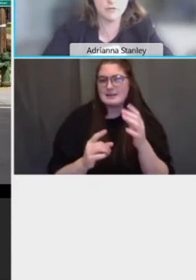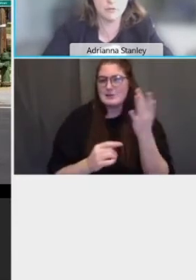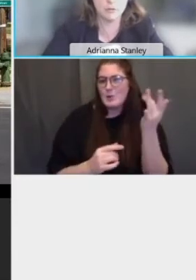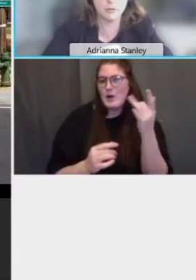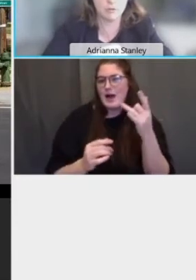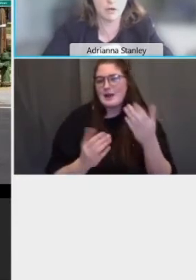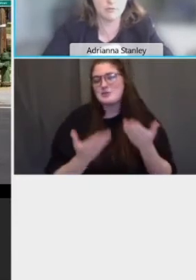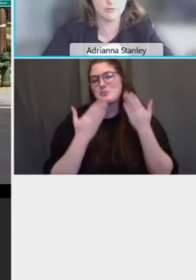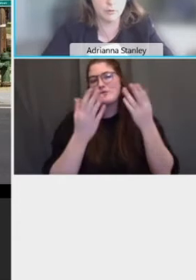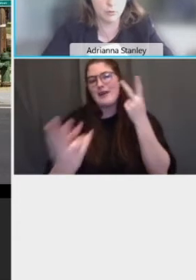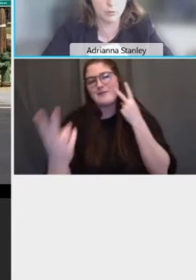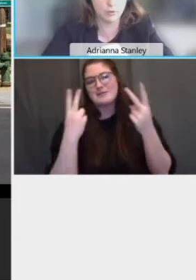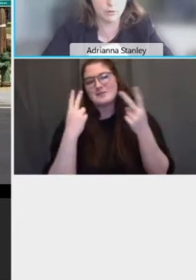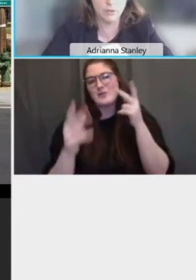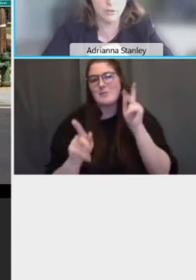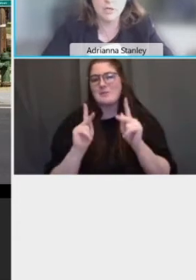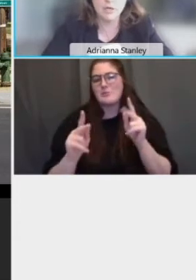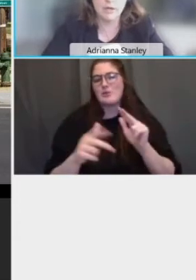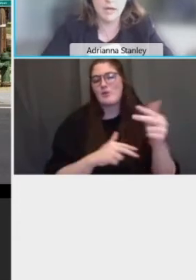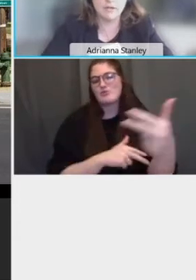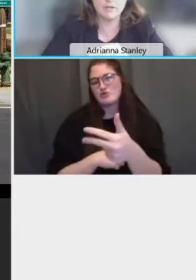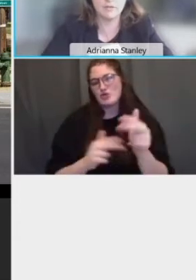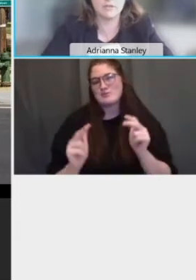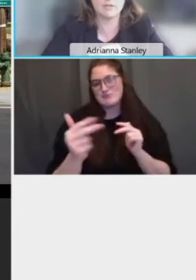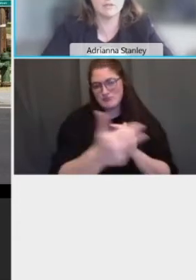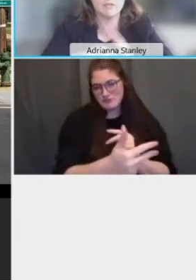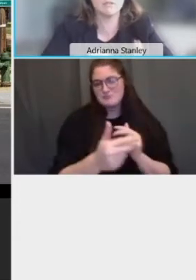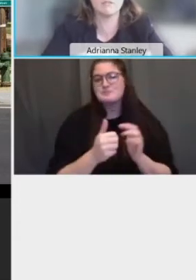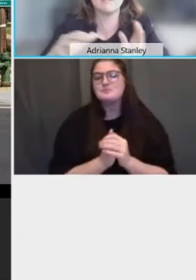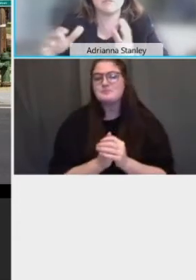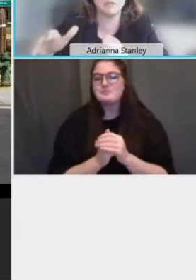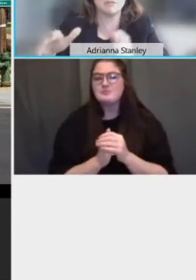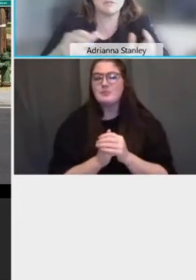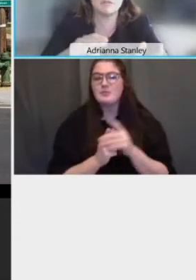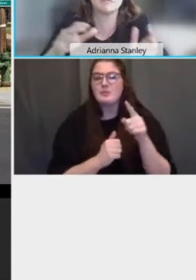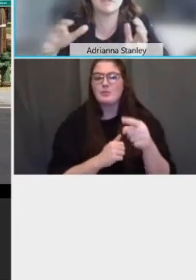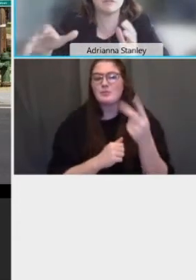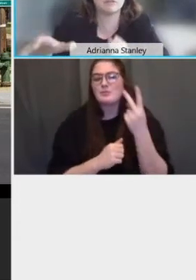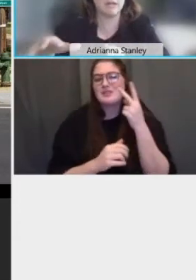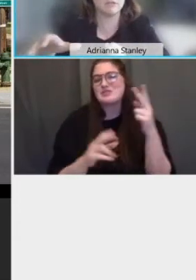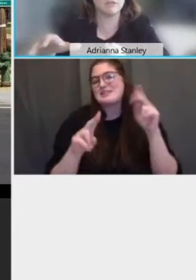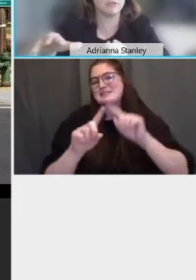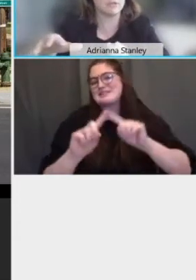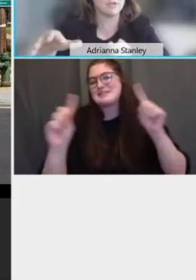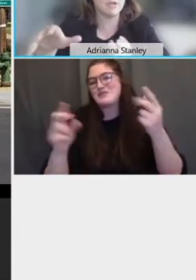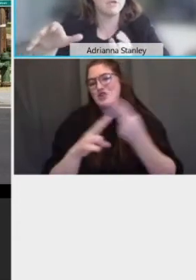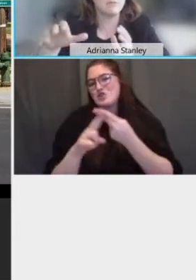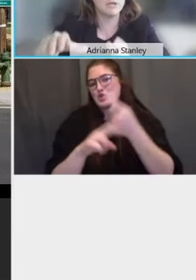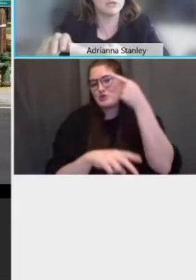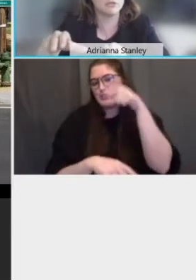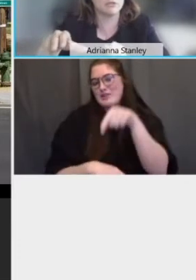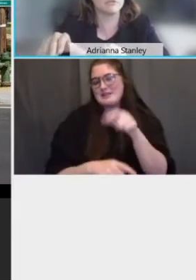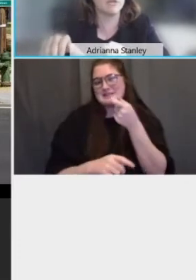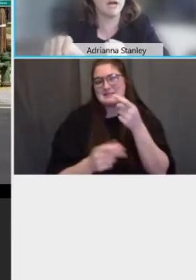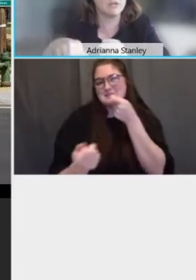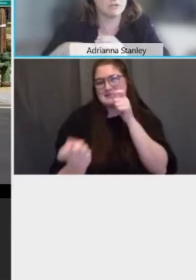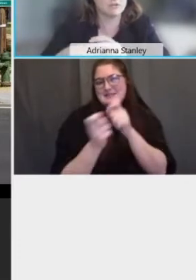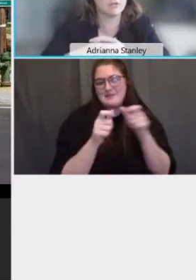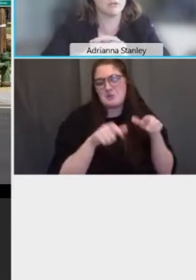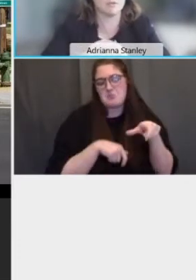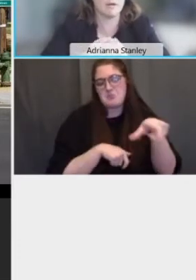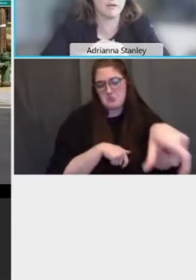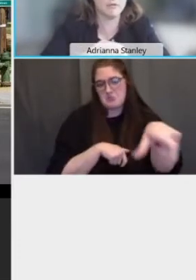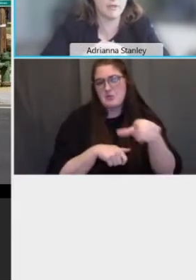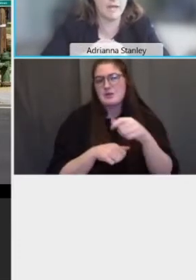turning onto or off of the corridor, that there is a different use. The cycle track is here. Make sure to guide